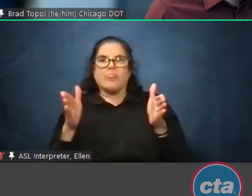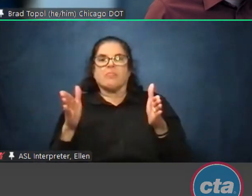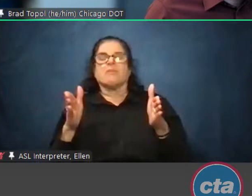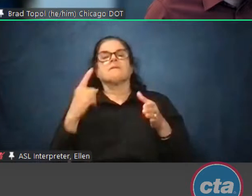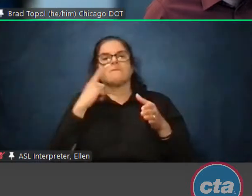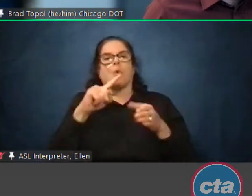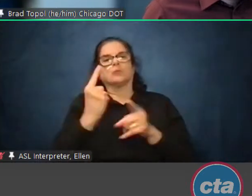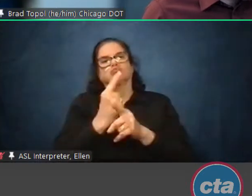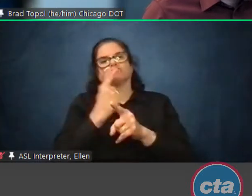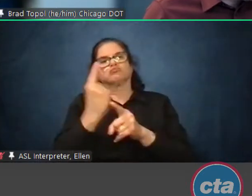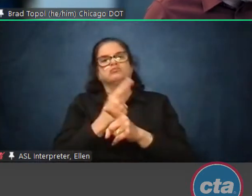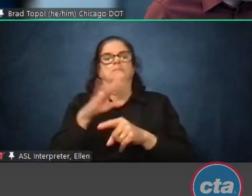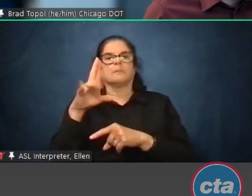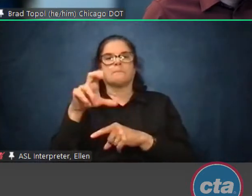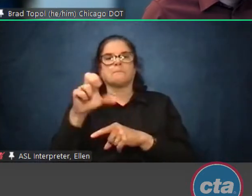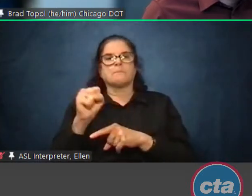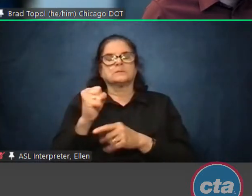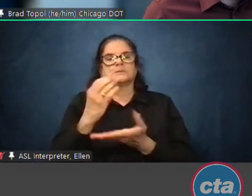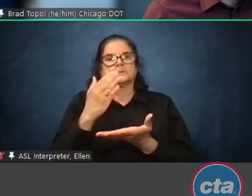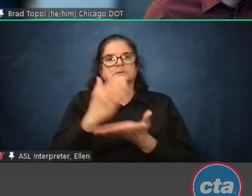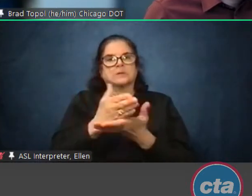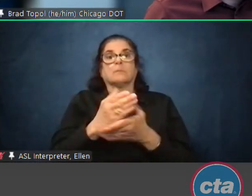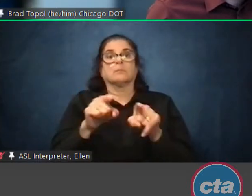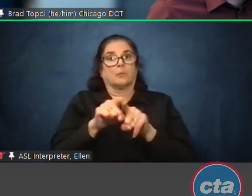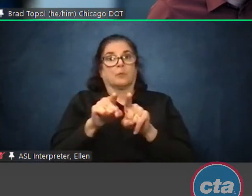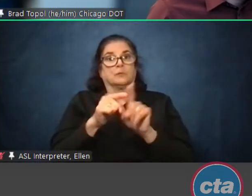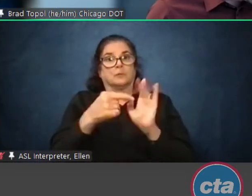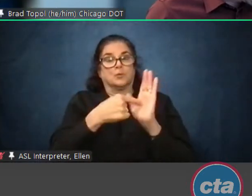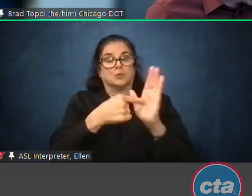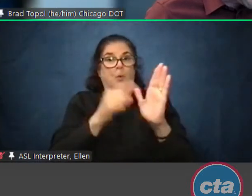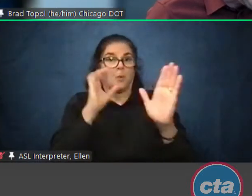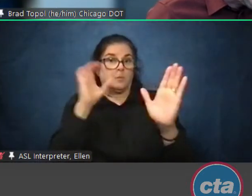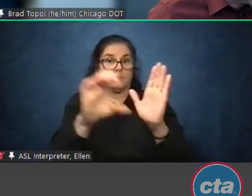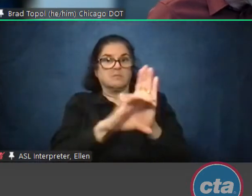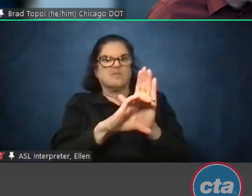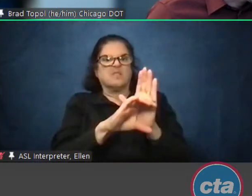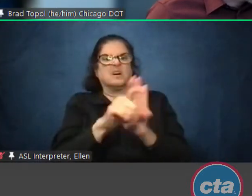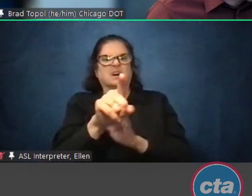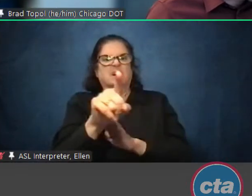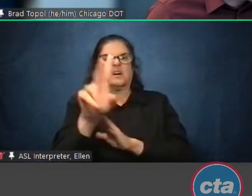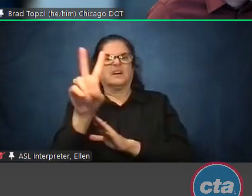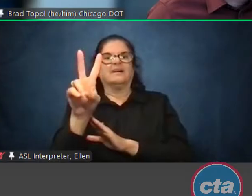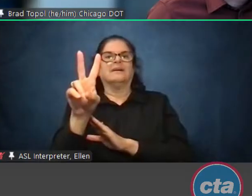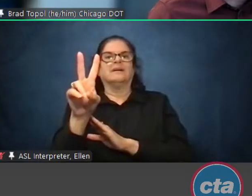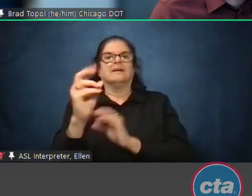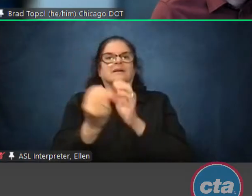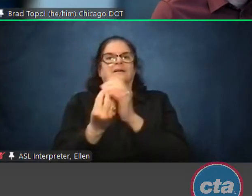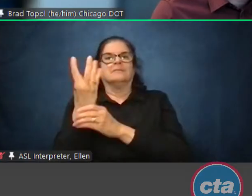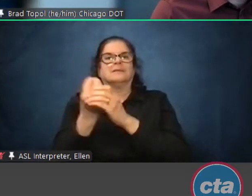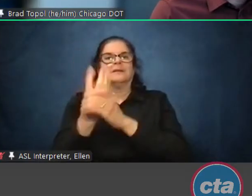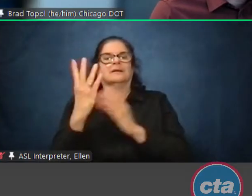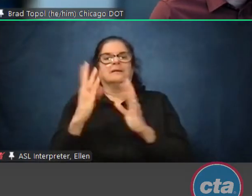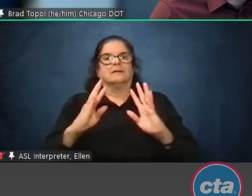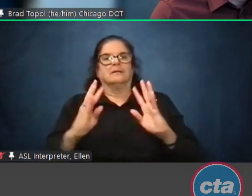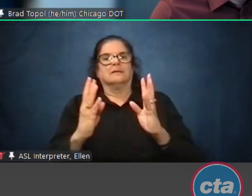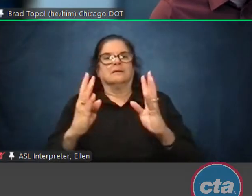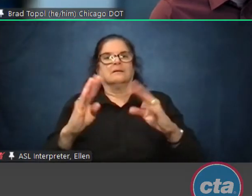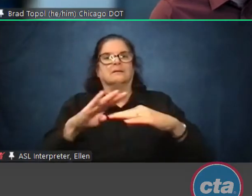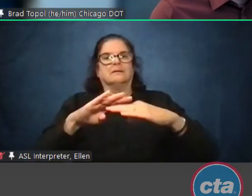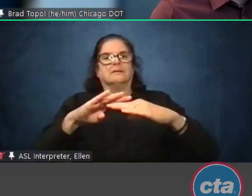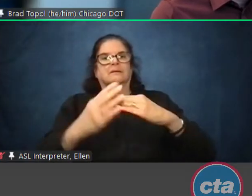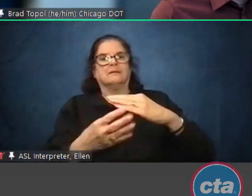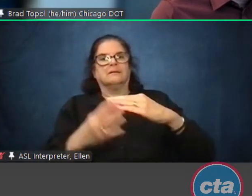space. The other thing I want to point out in this drawing is we're also showing kind of vegetative edges in certain areas here to indicate that you wouldn't need